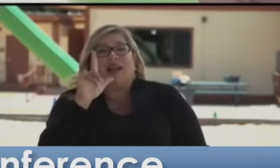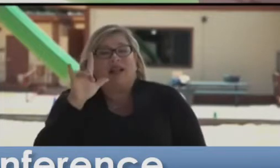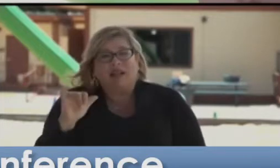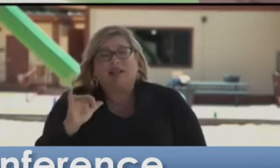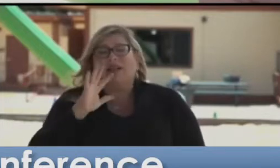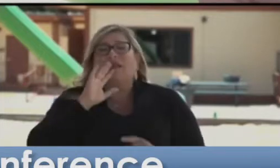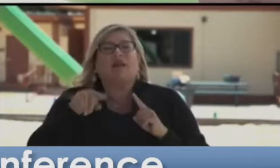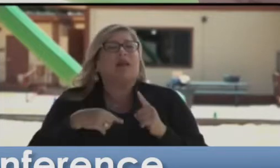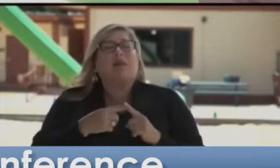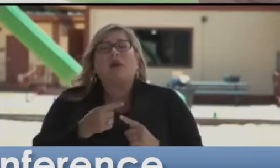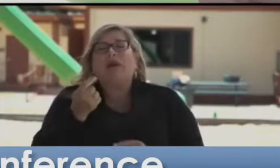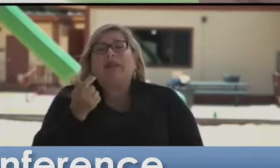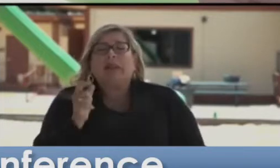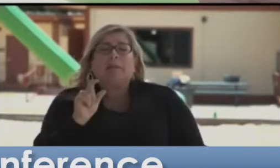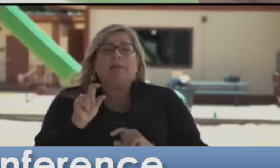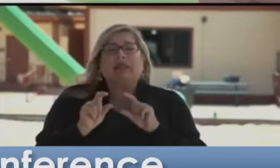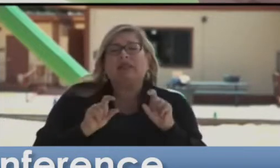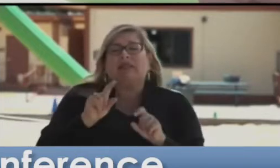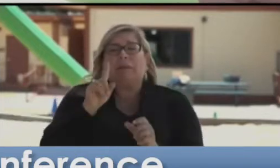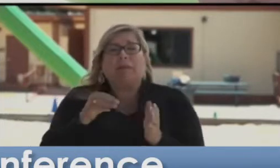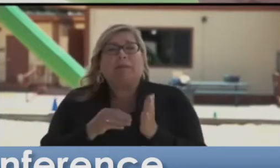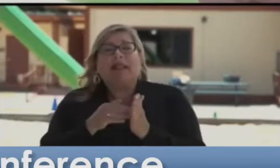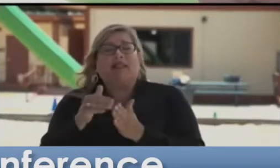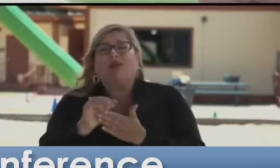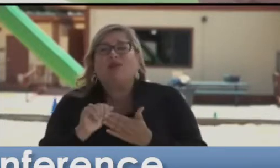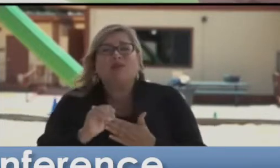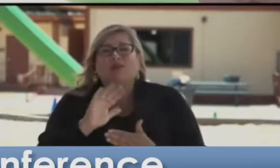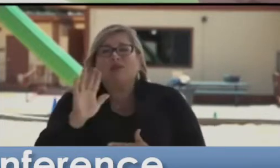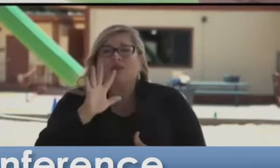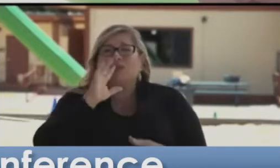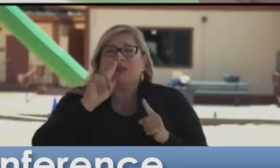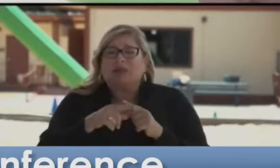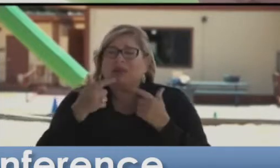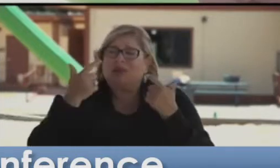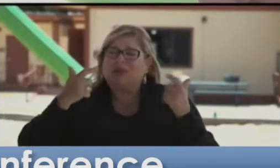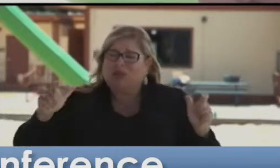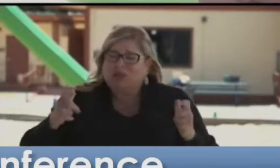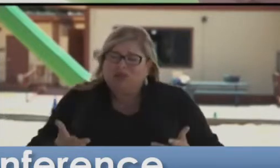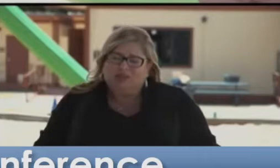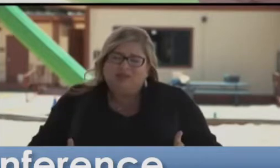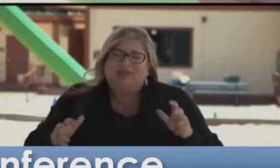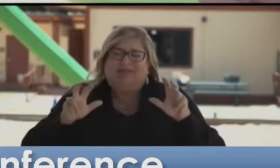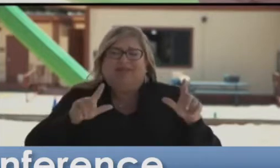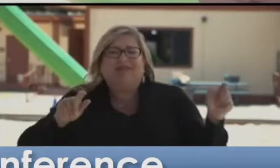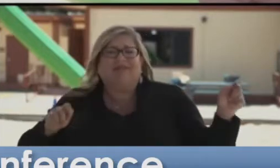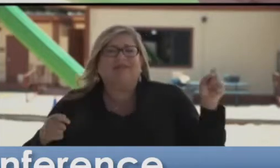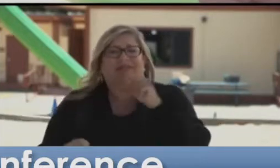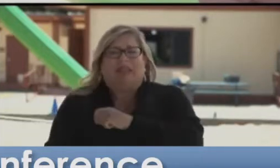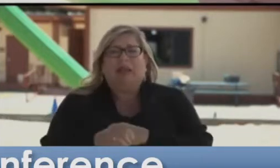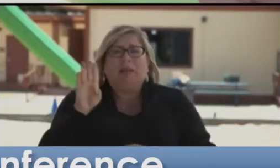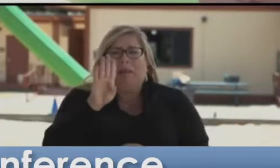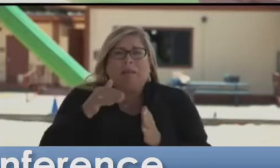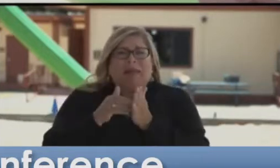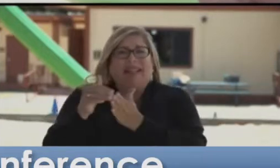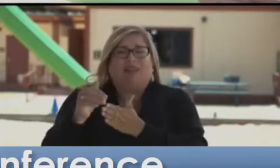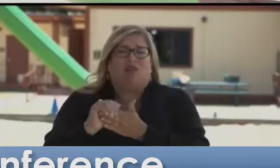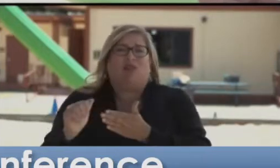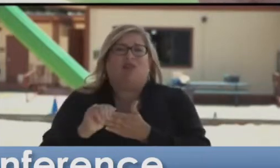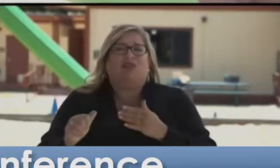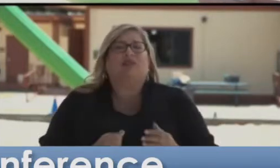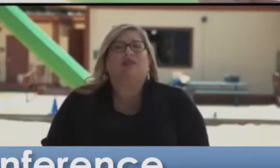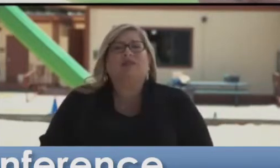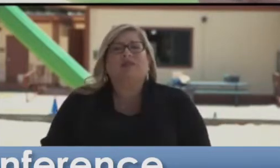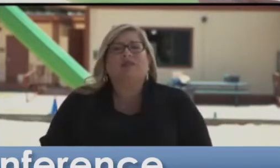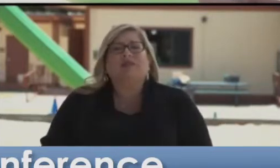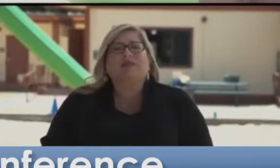marginal investments in the millions, but transformational investments in the billions. On Friday,